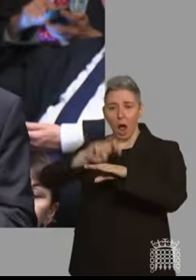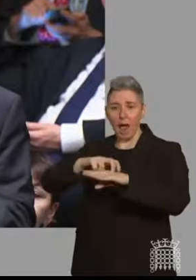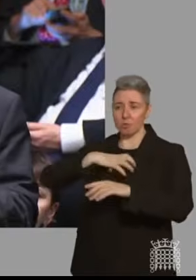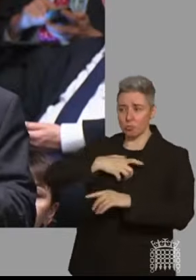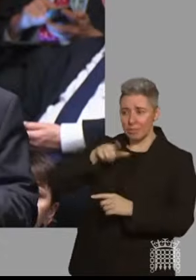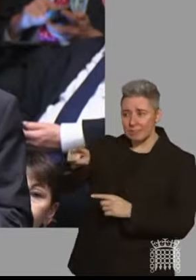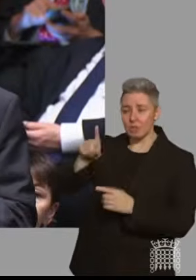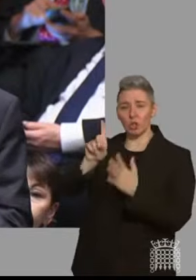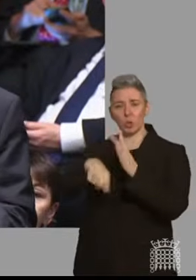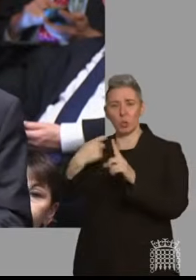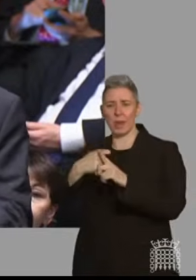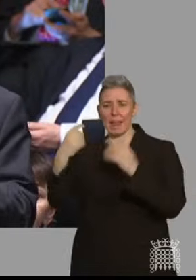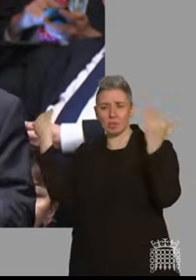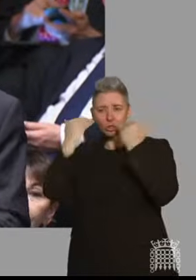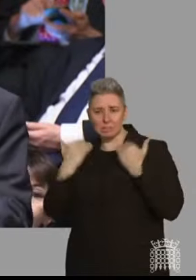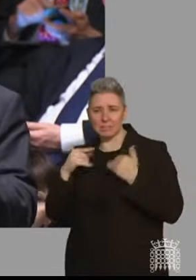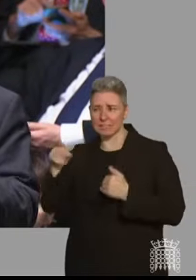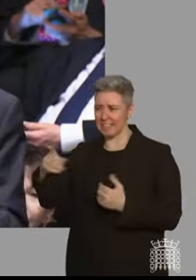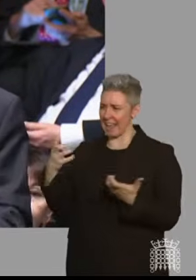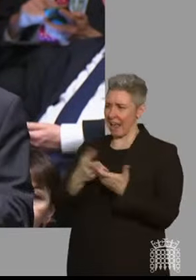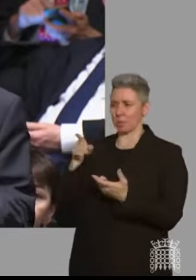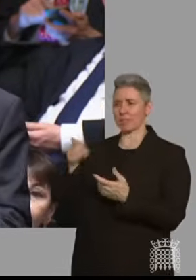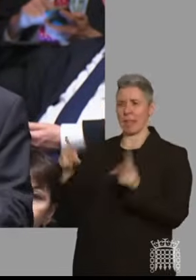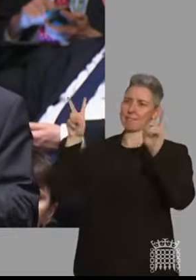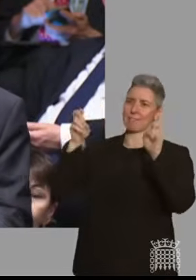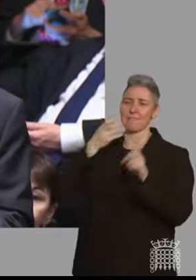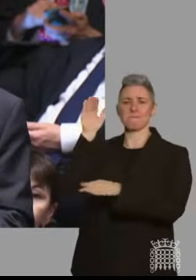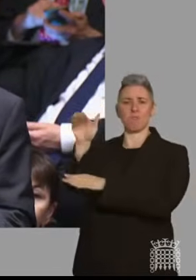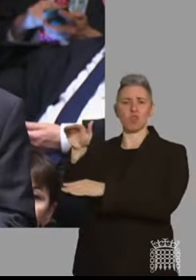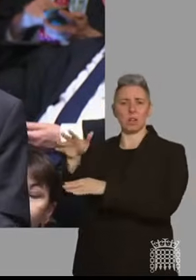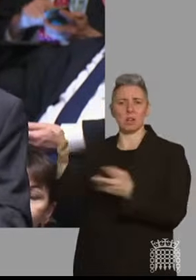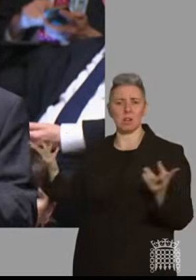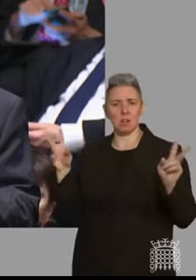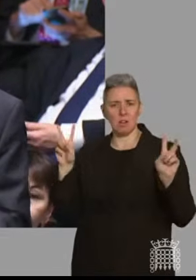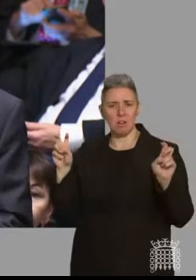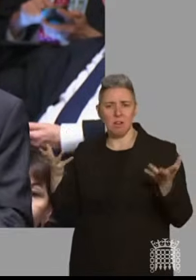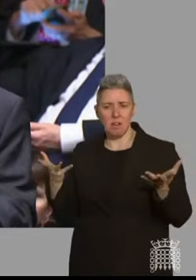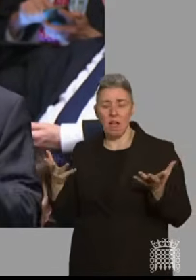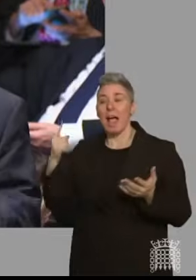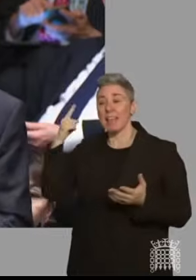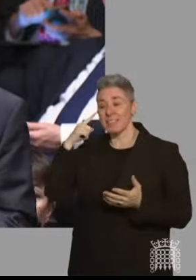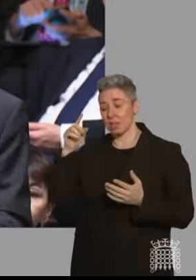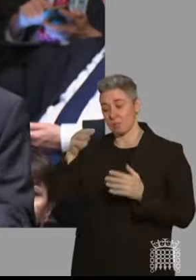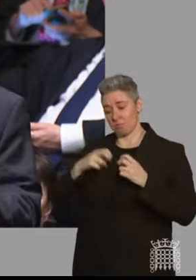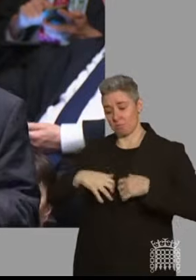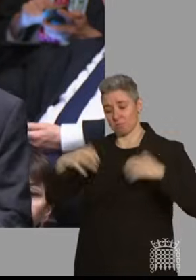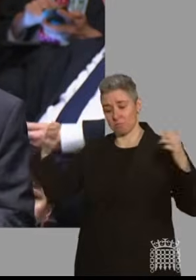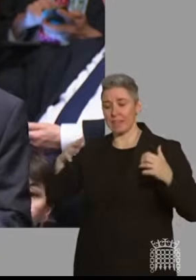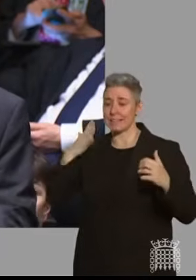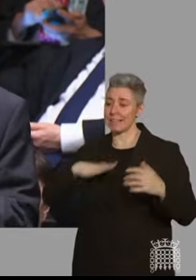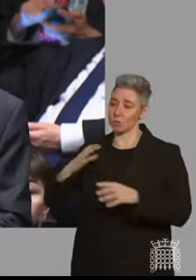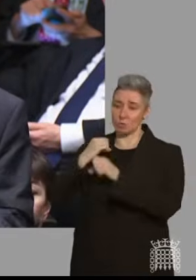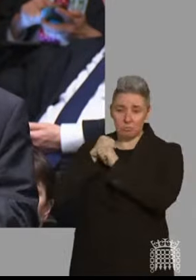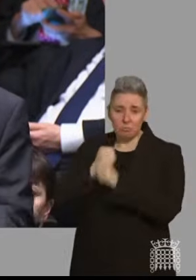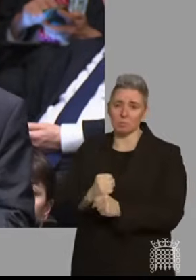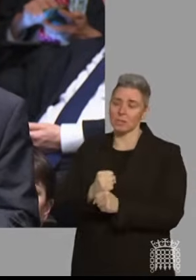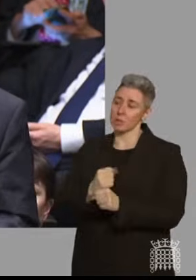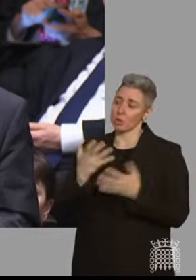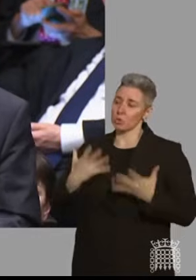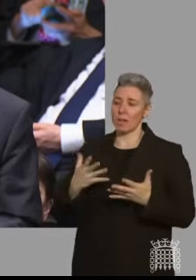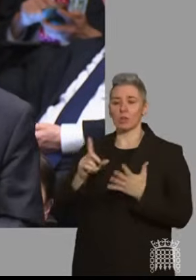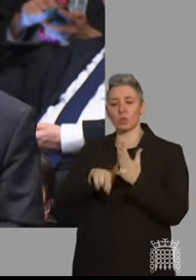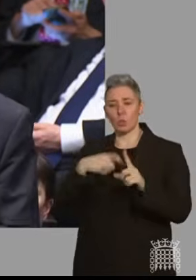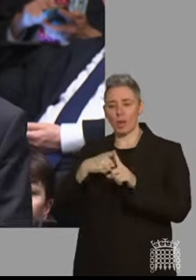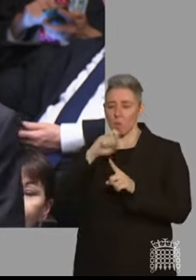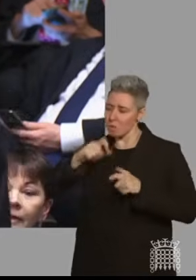think the House needs to hear the Prime Minister commit today to the UK's continued membership of a court and a convention which has protected our rights and freedoms